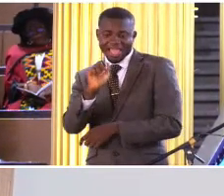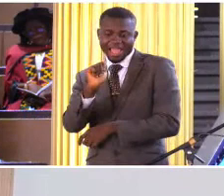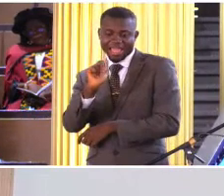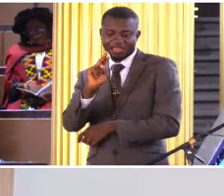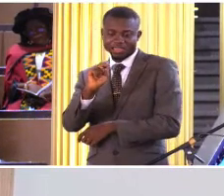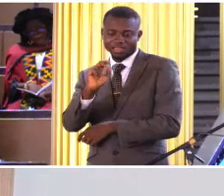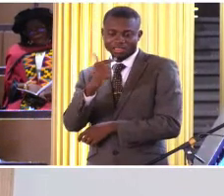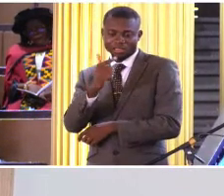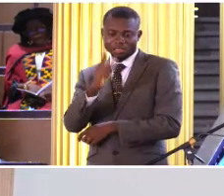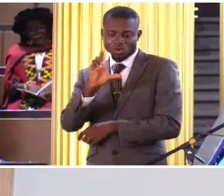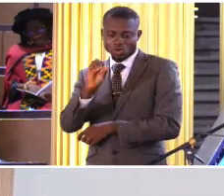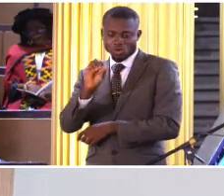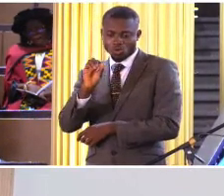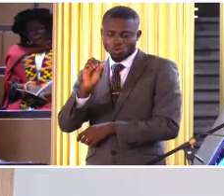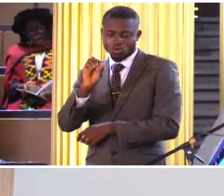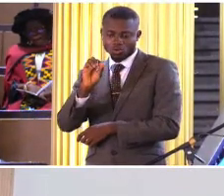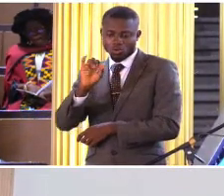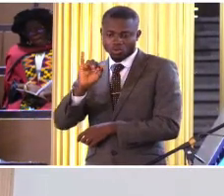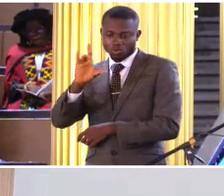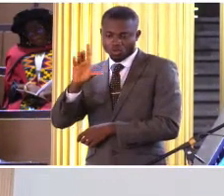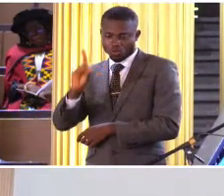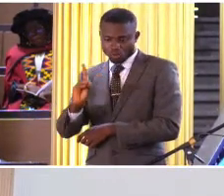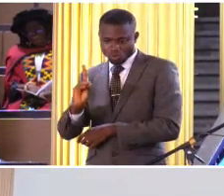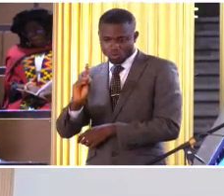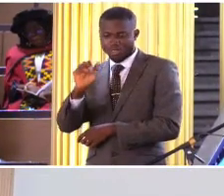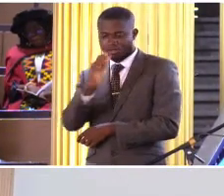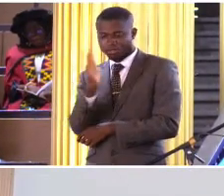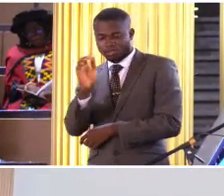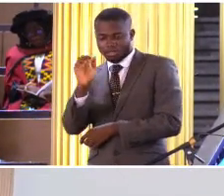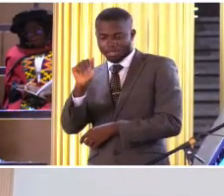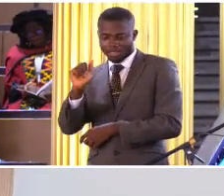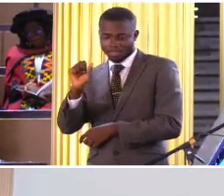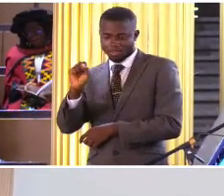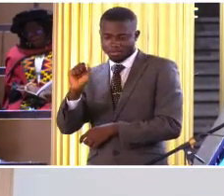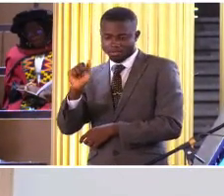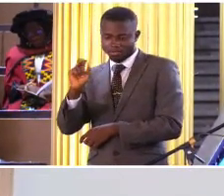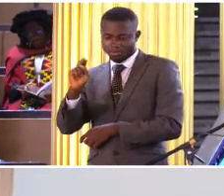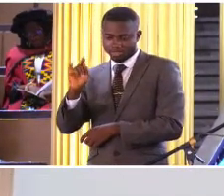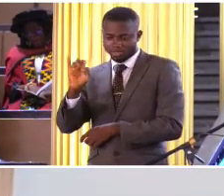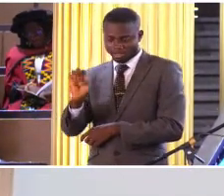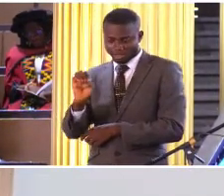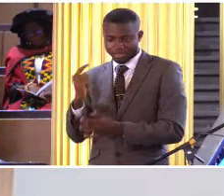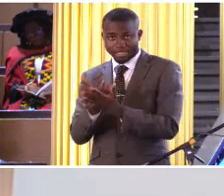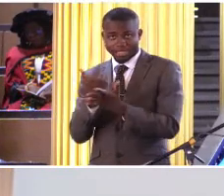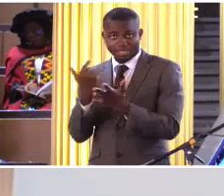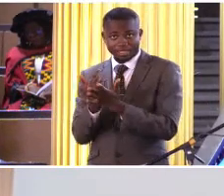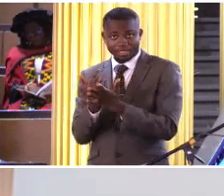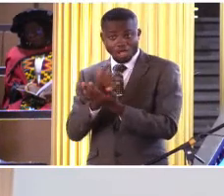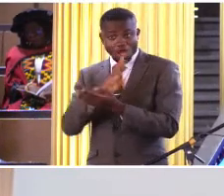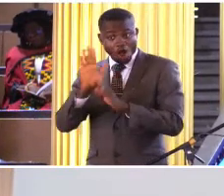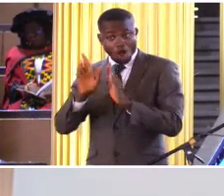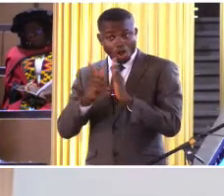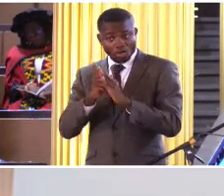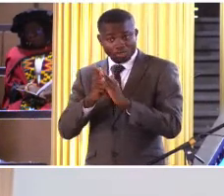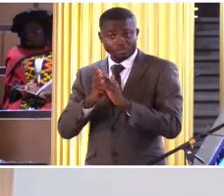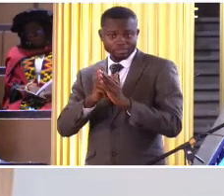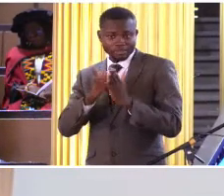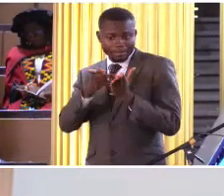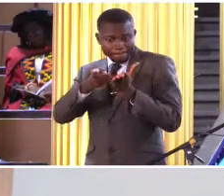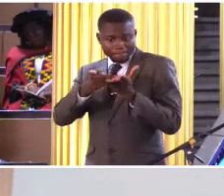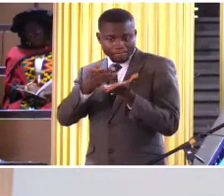Ashanti in Takwa, Ghana. As part of the project, he led